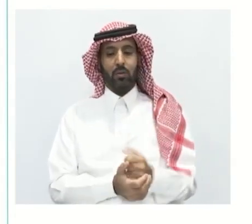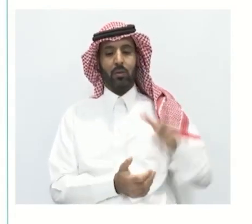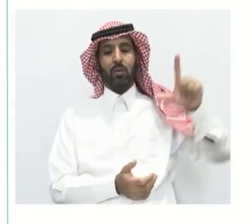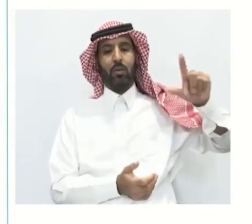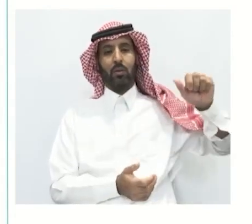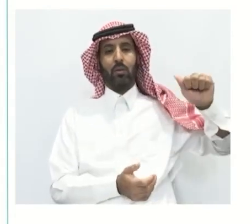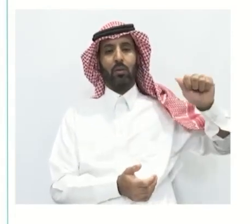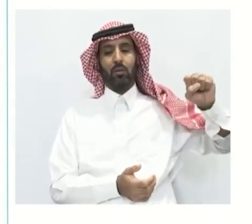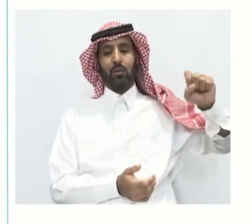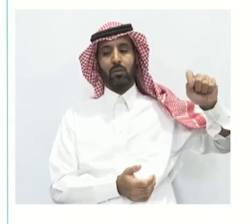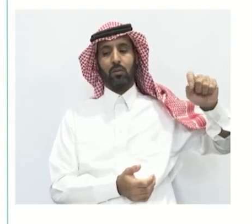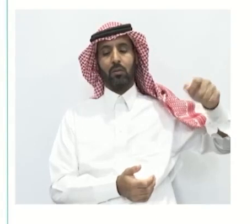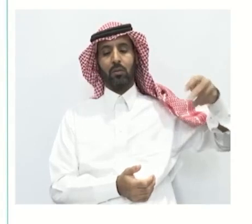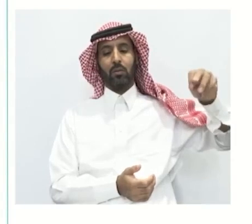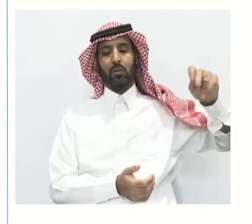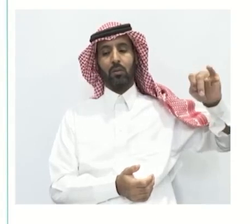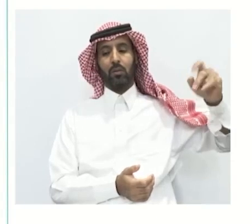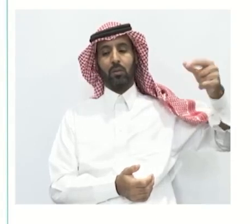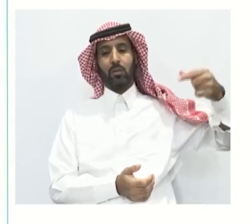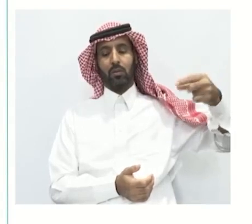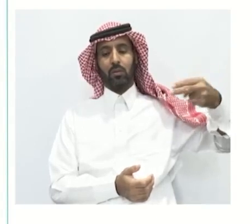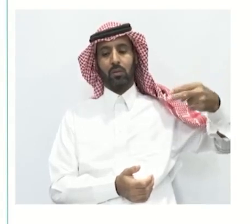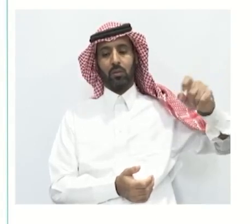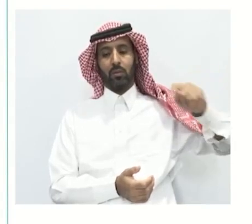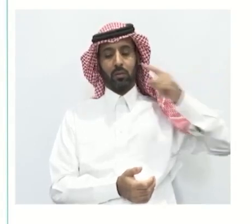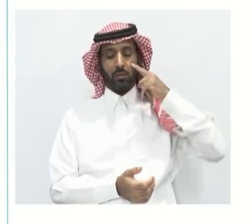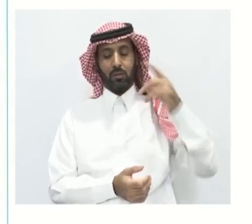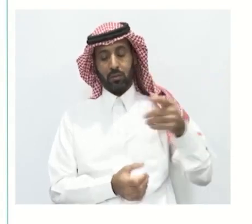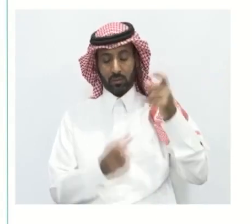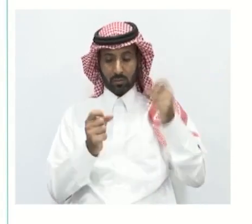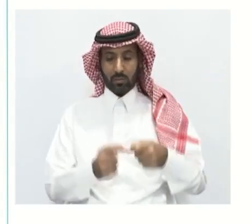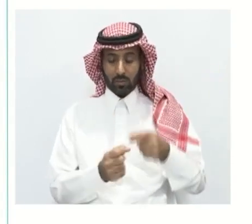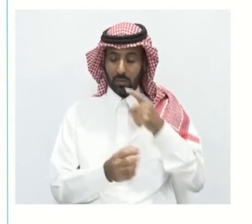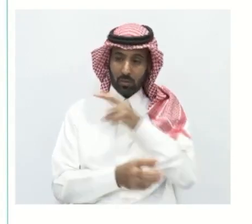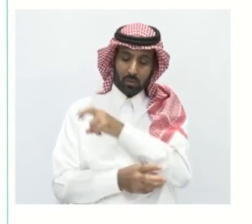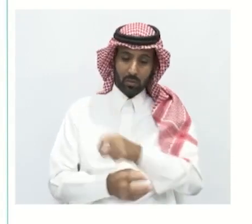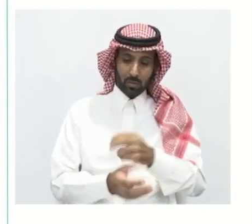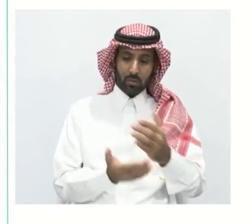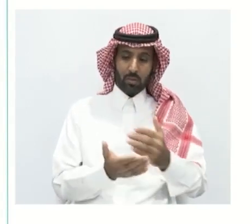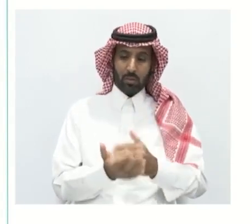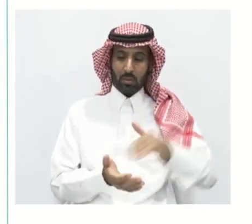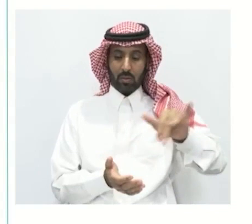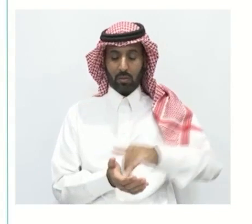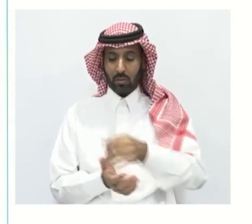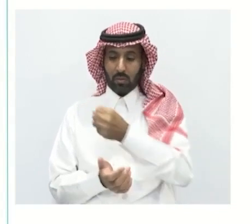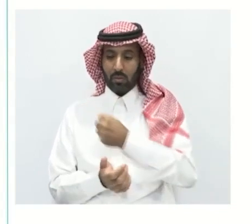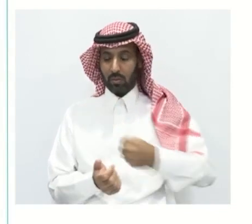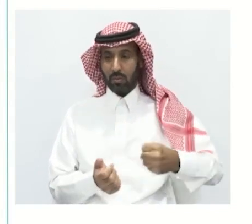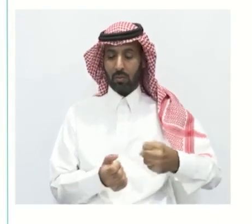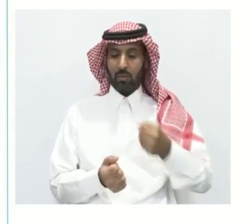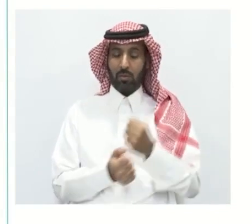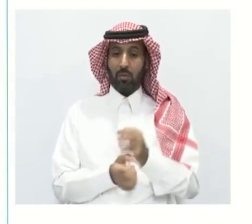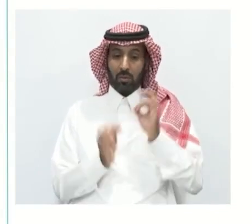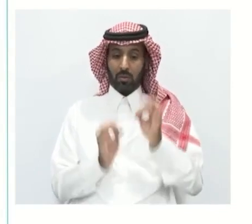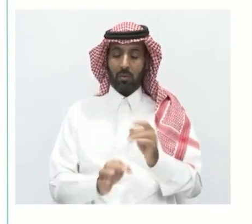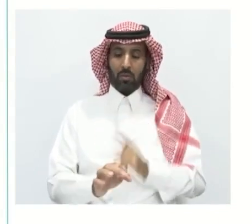happened. The burglar went to jail in 2006. Again, it pinpoints the